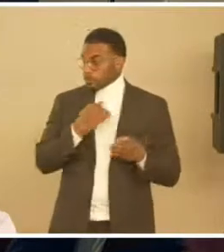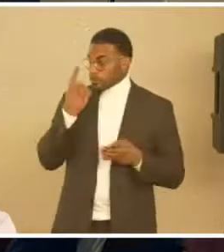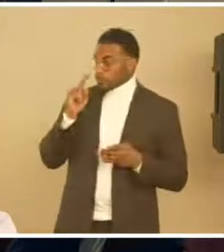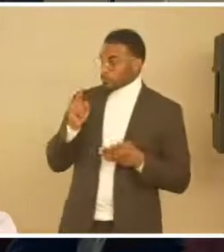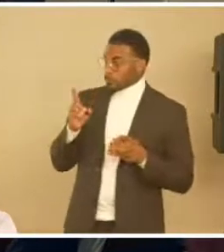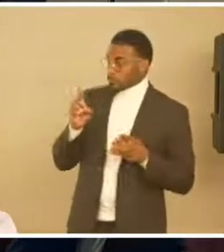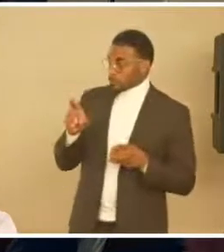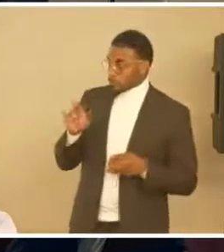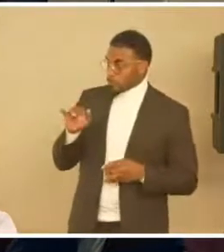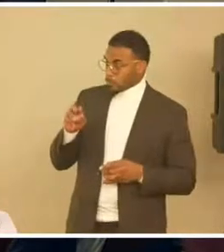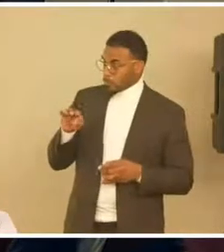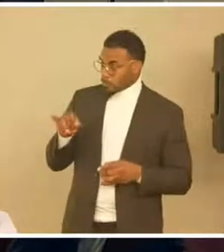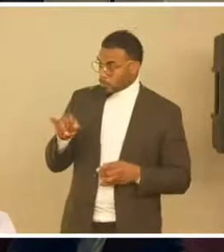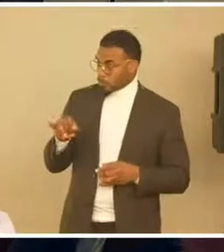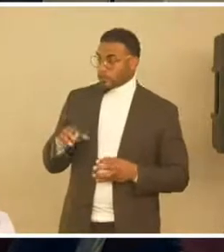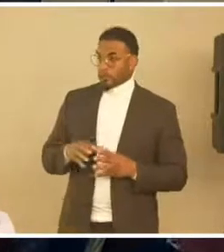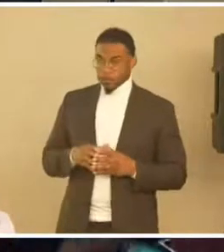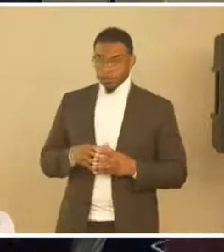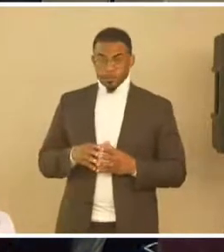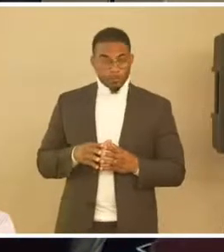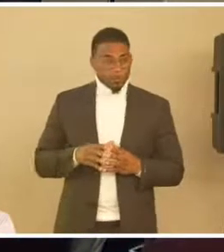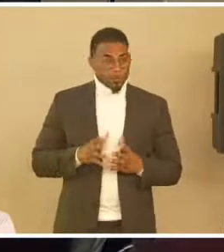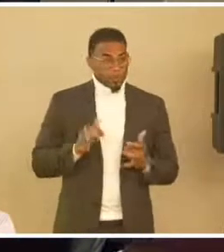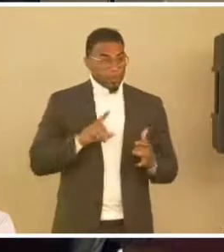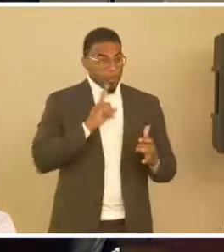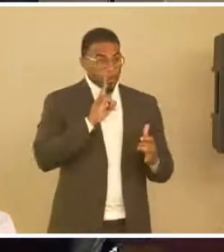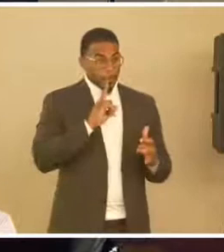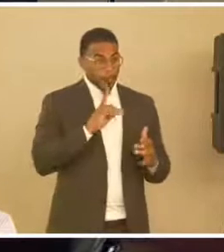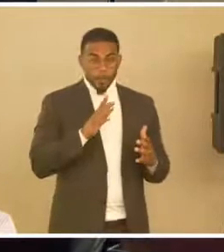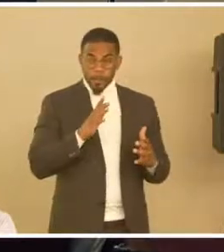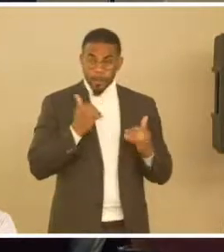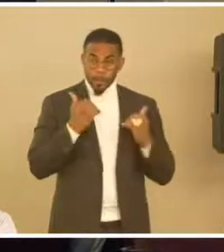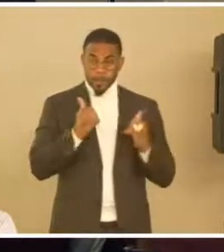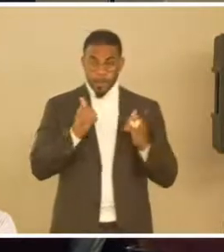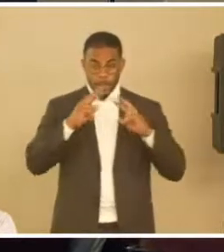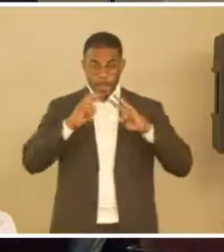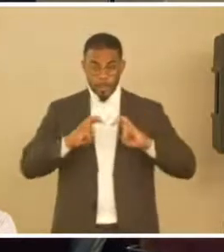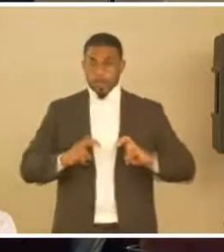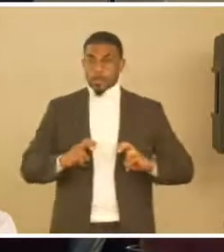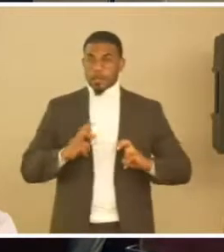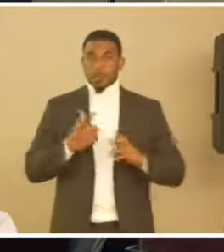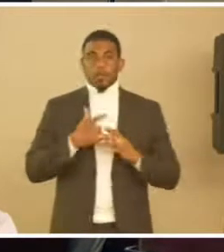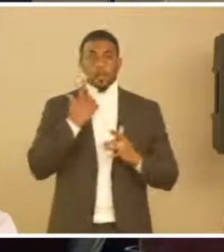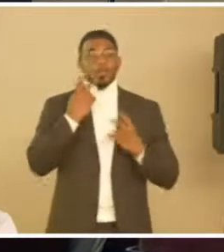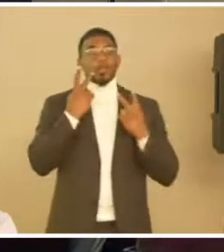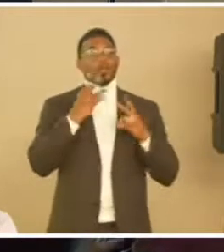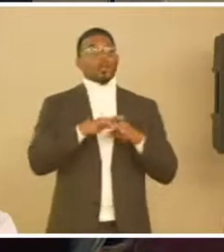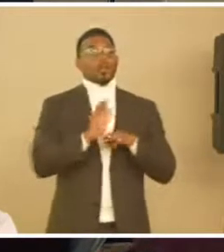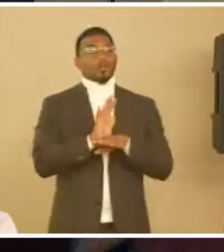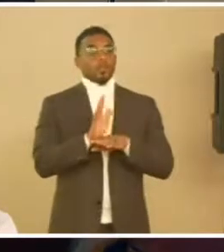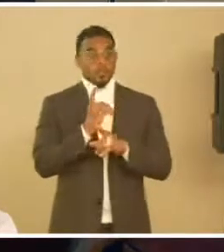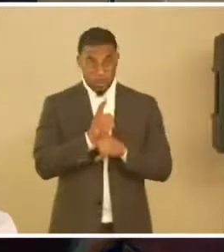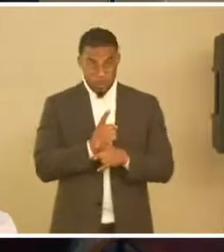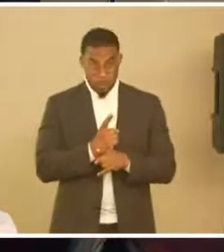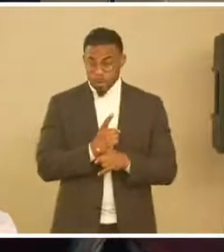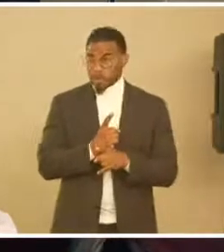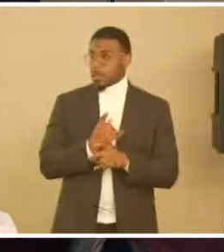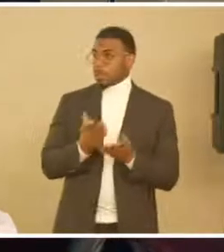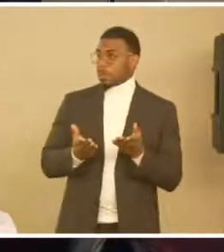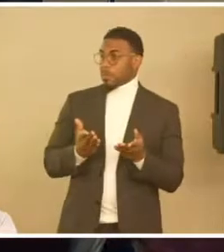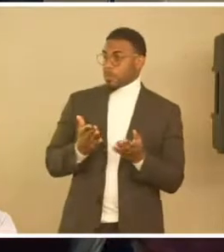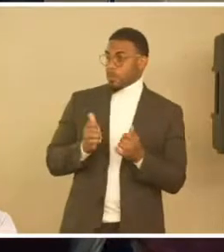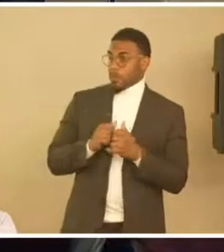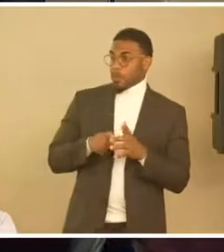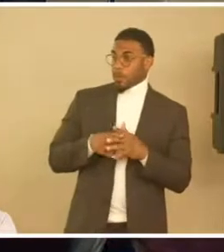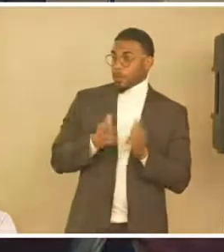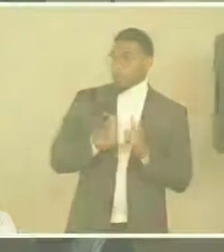and for Dr. Imani Cheers. And we are going to try to unpack what we just saw on screen, right? So perhaps